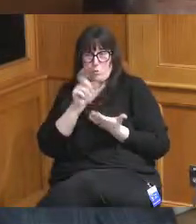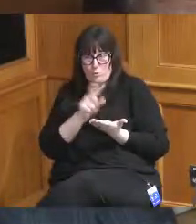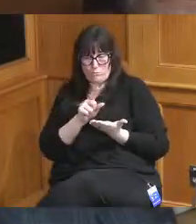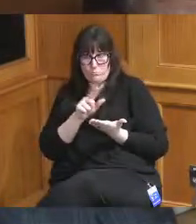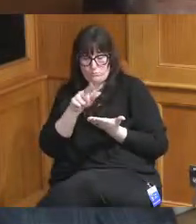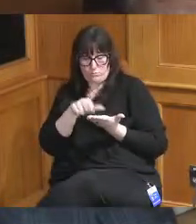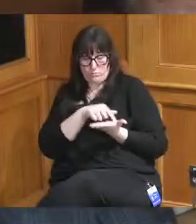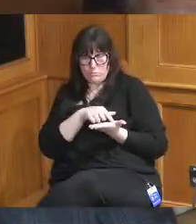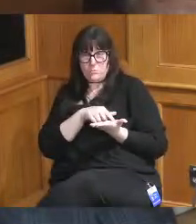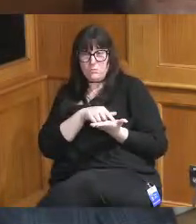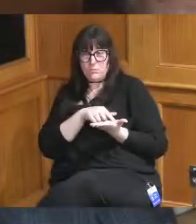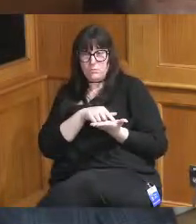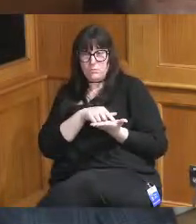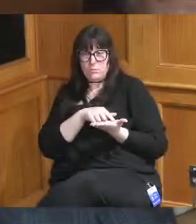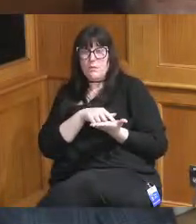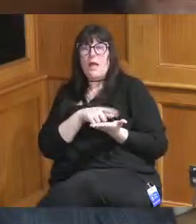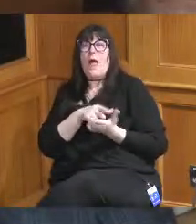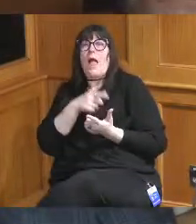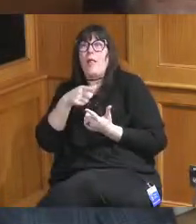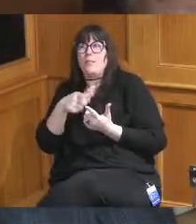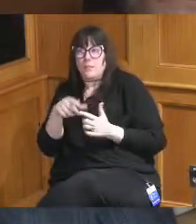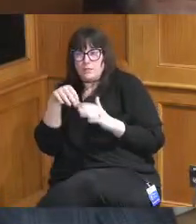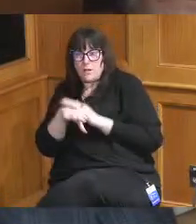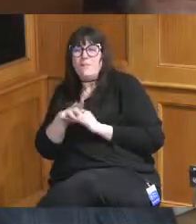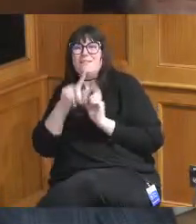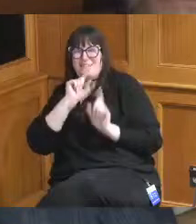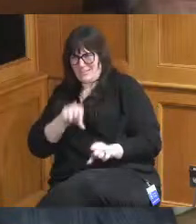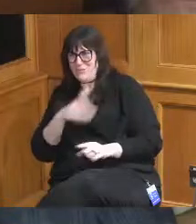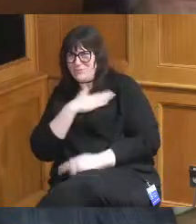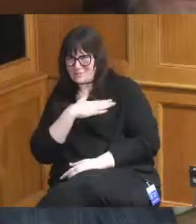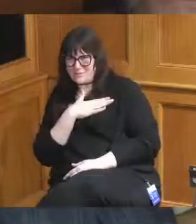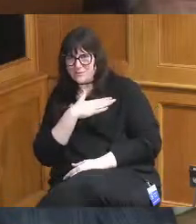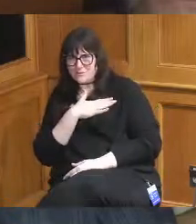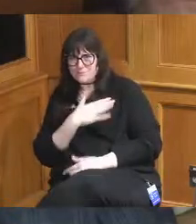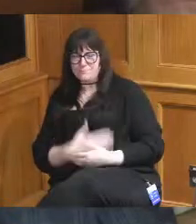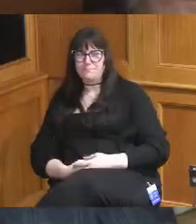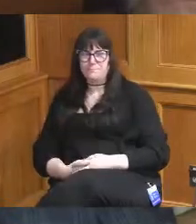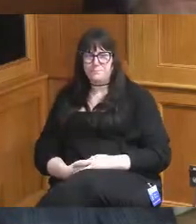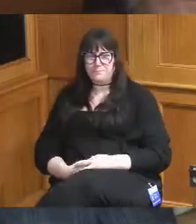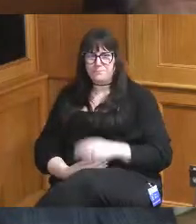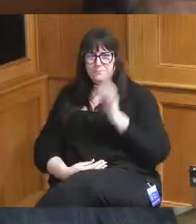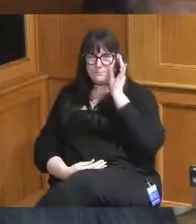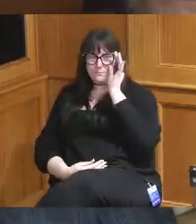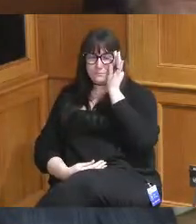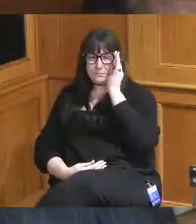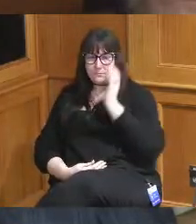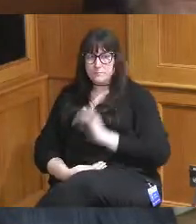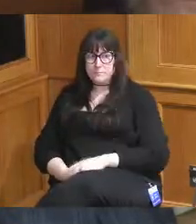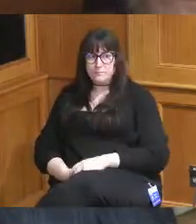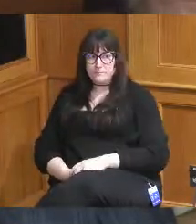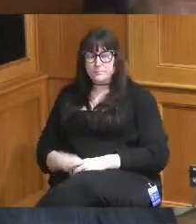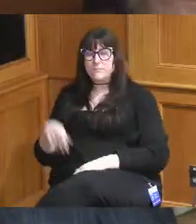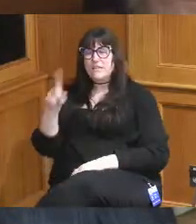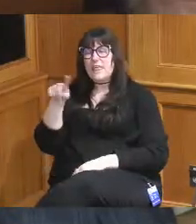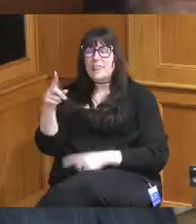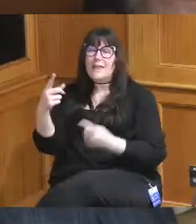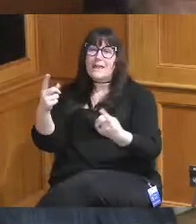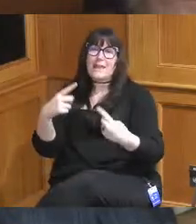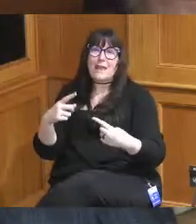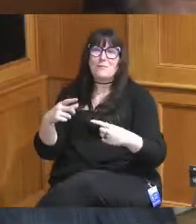that we can give this over. People are thinking that, oh, these guys came and it's